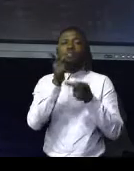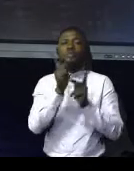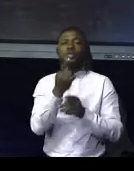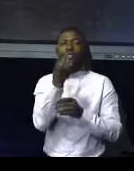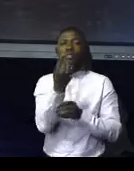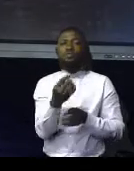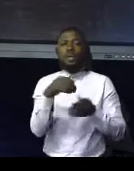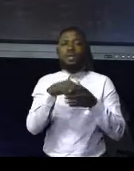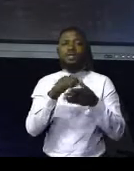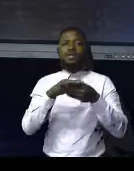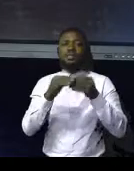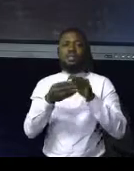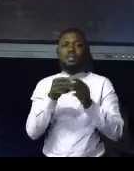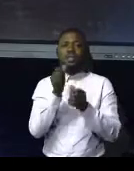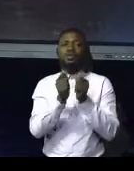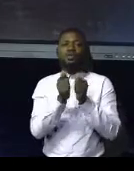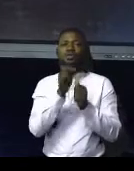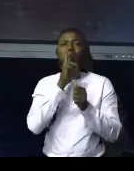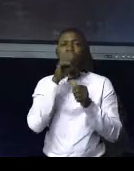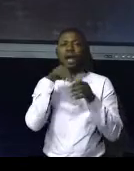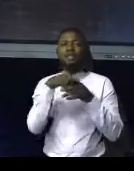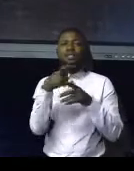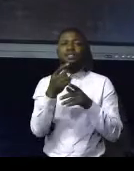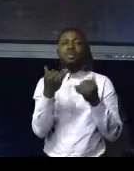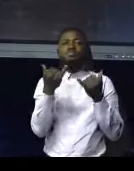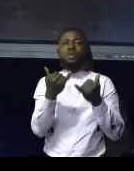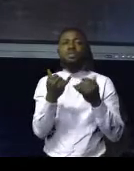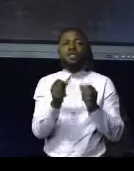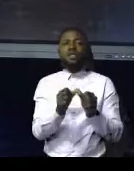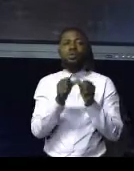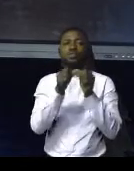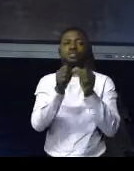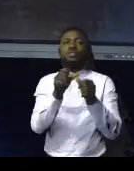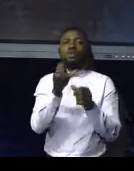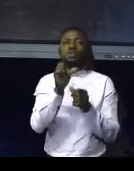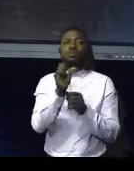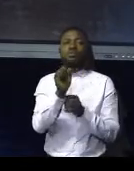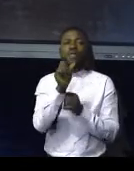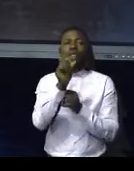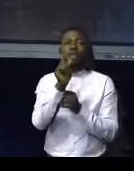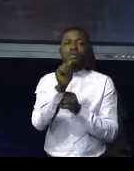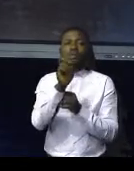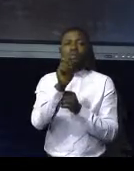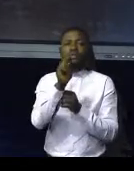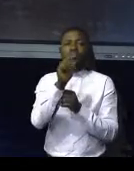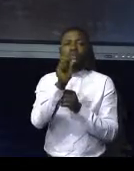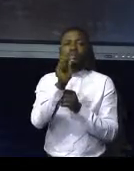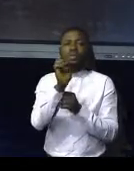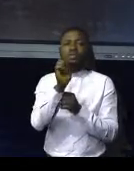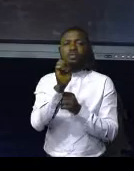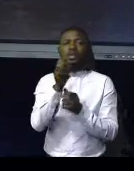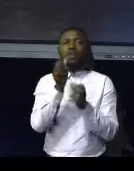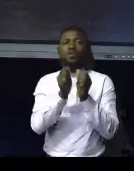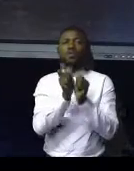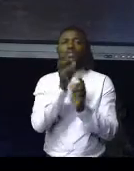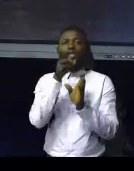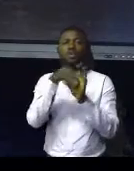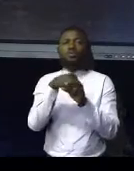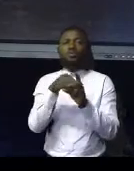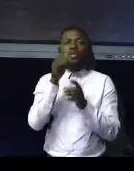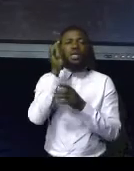sentences which are in the present continuous tense. The third person singular